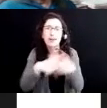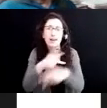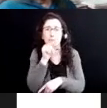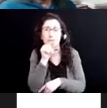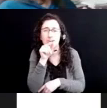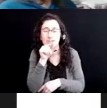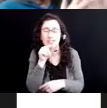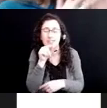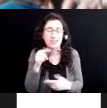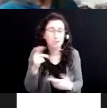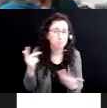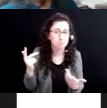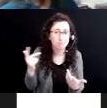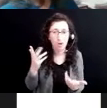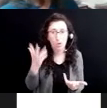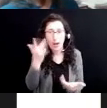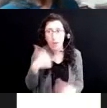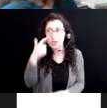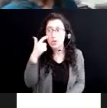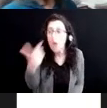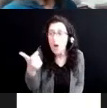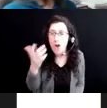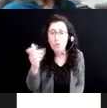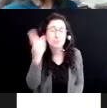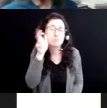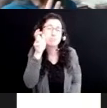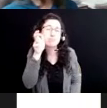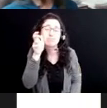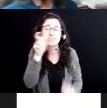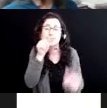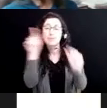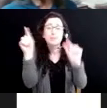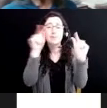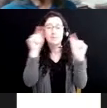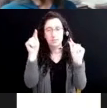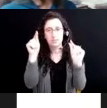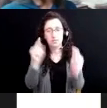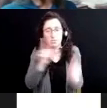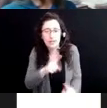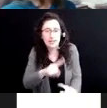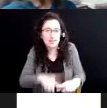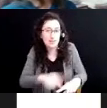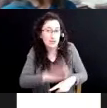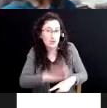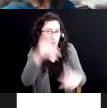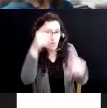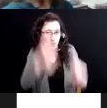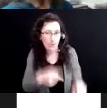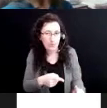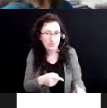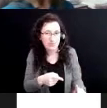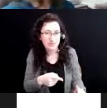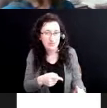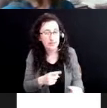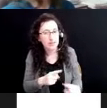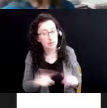because they want to watch them and listen to them. And so again, it depends on your goals, but it's helpful from